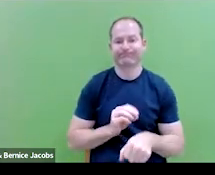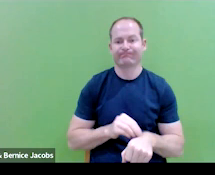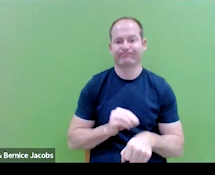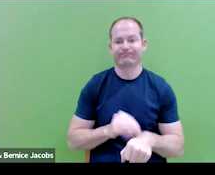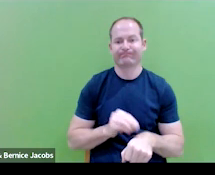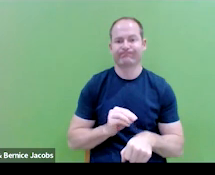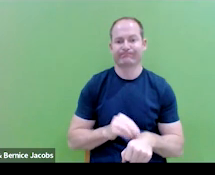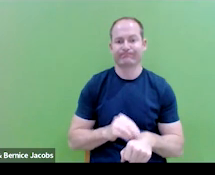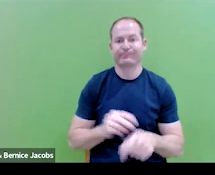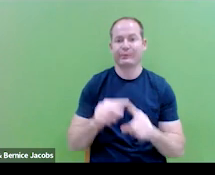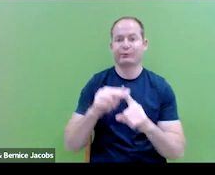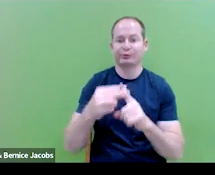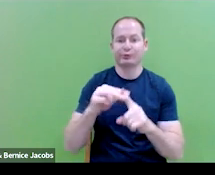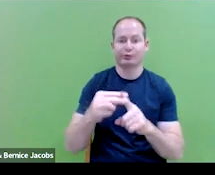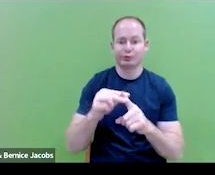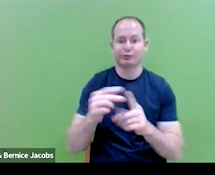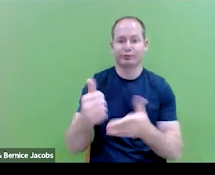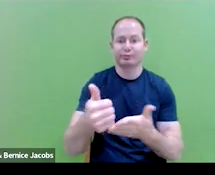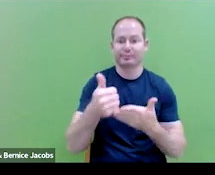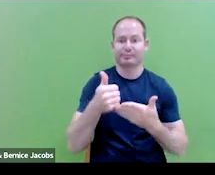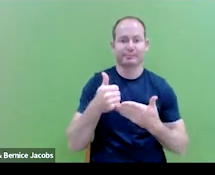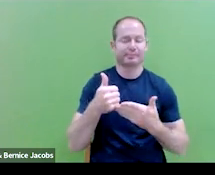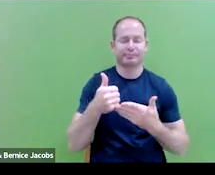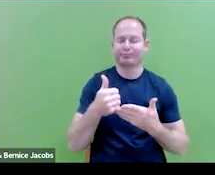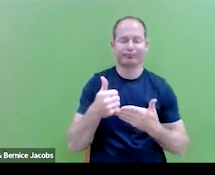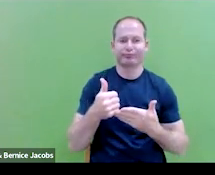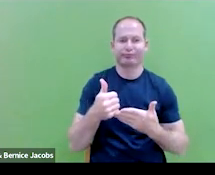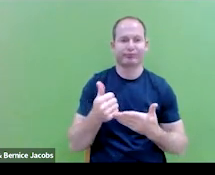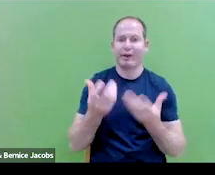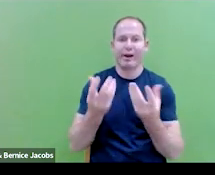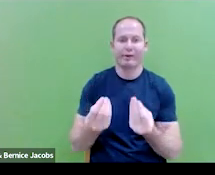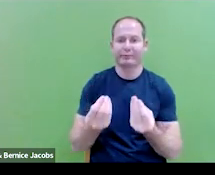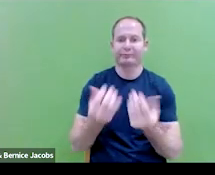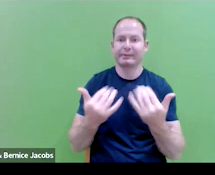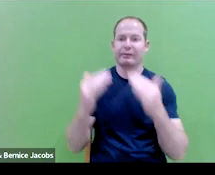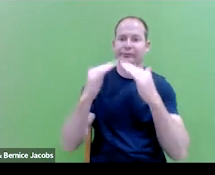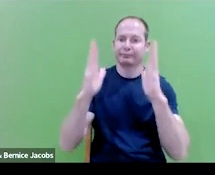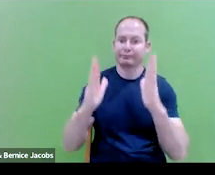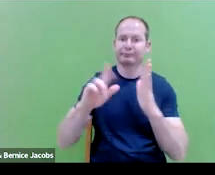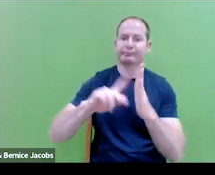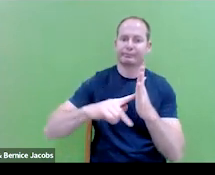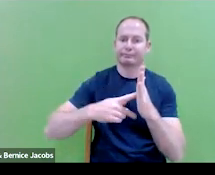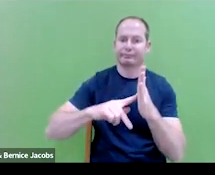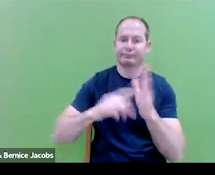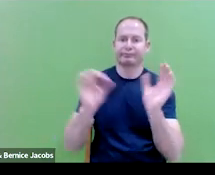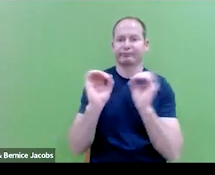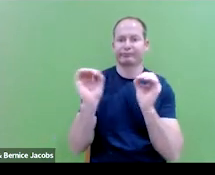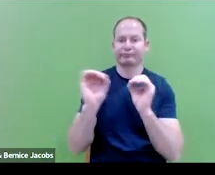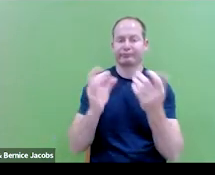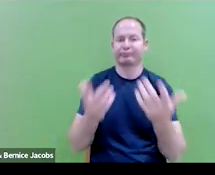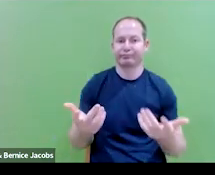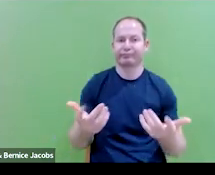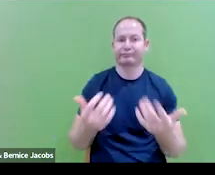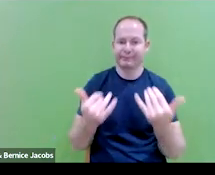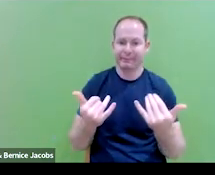the tools, like you say, to be able to design for that and address those needs. So it is then done